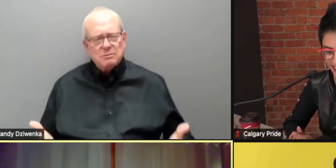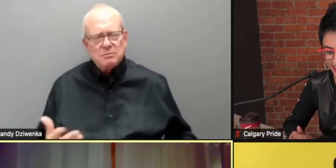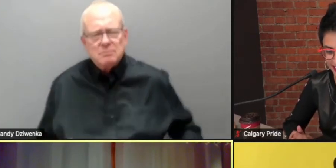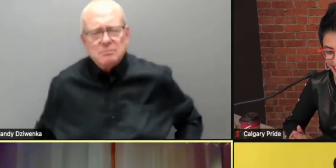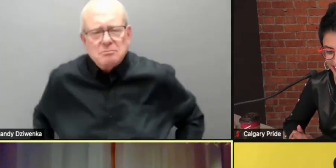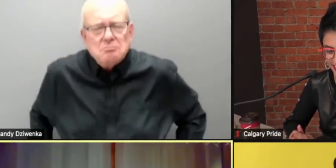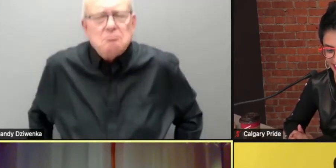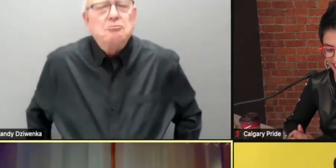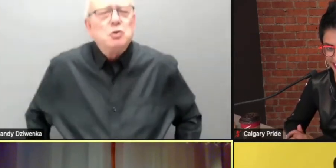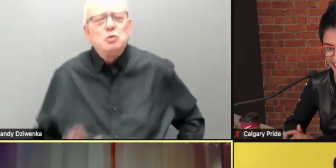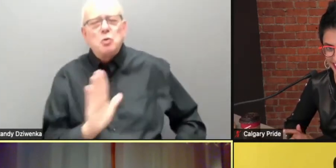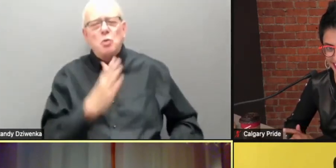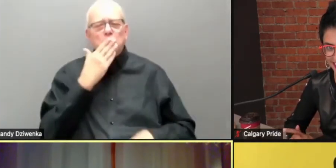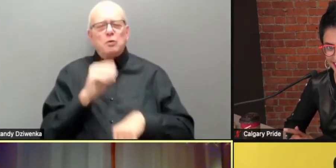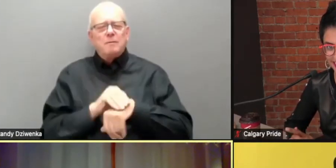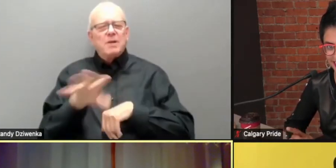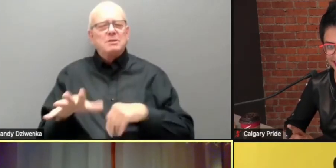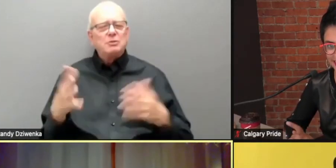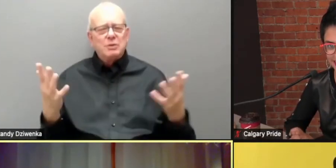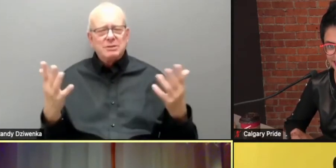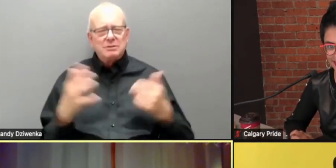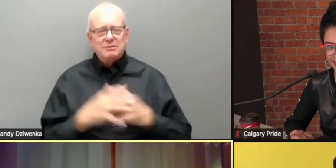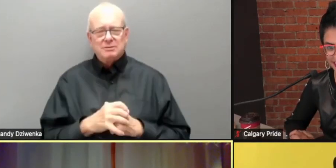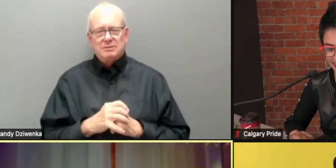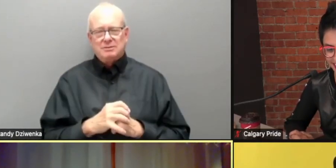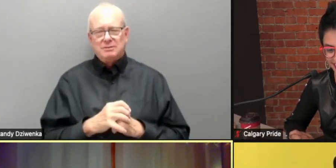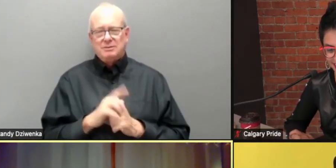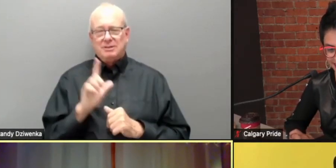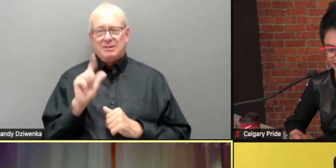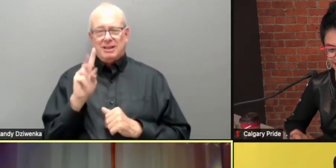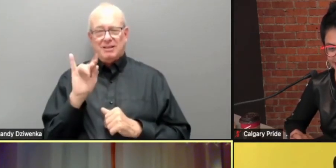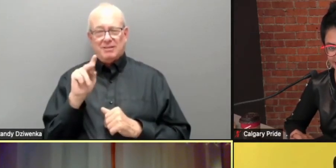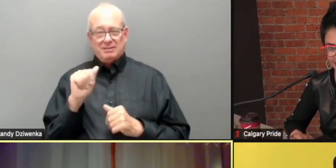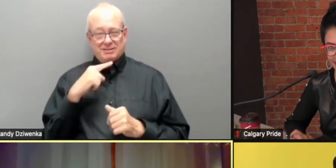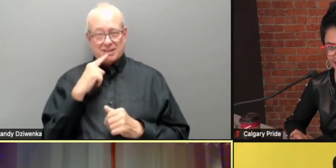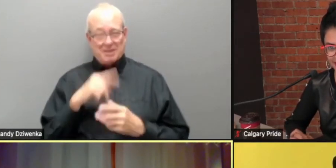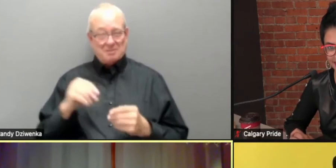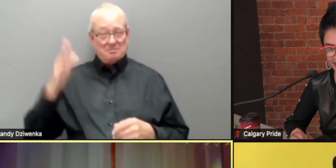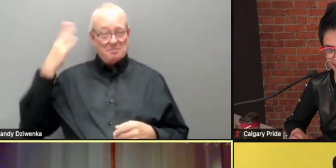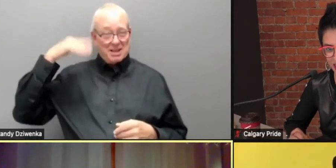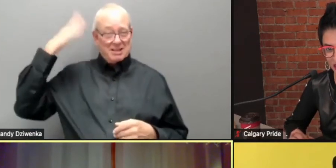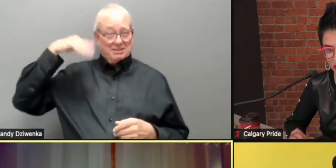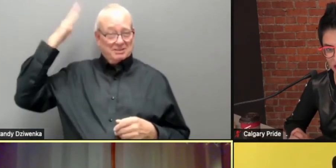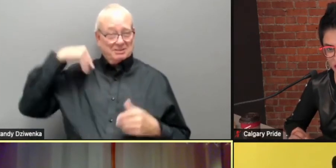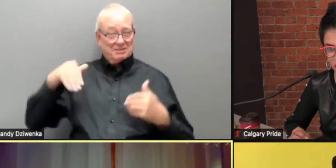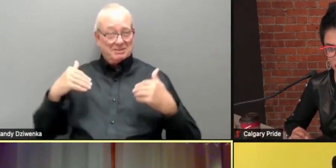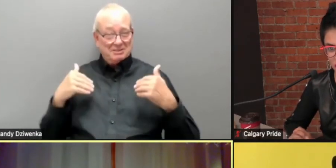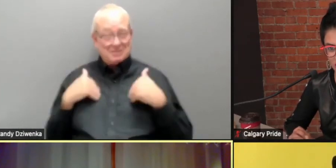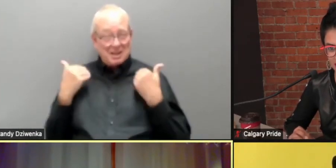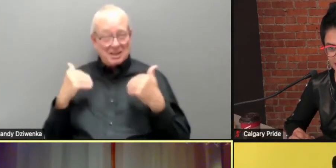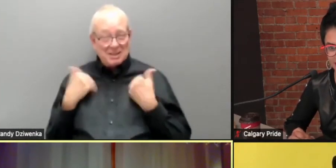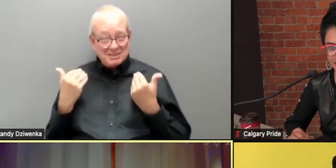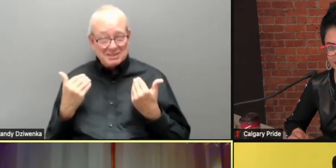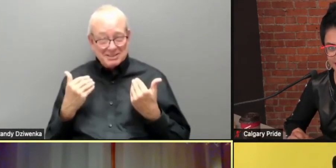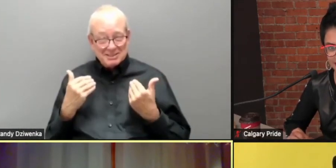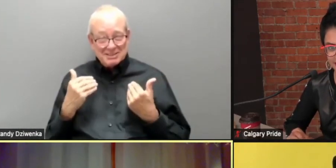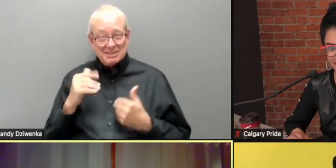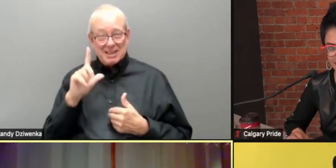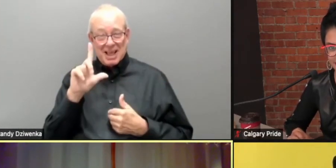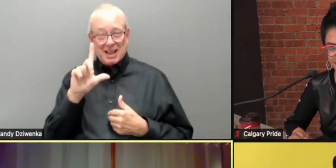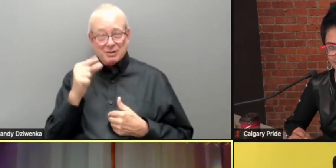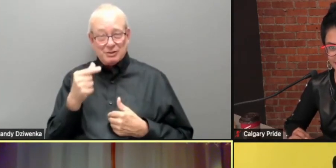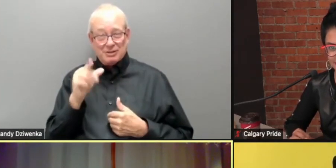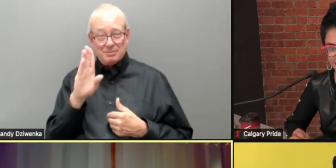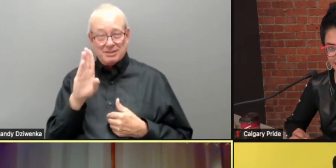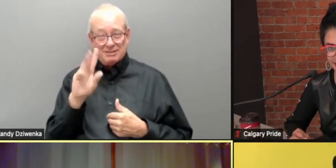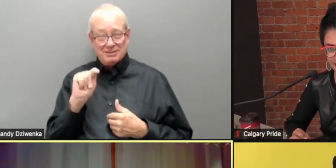My younger self didn't even know what's LGBT. At that time, it was just LGBT, right? So Yeah. Amrit first told me, Mom, Google it,